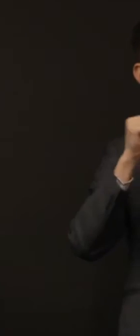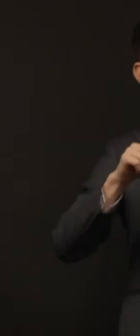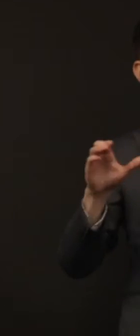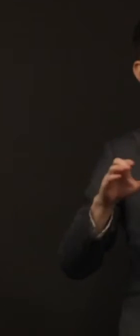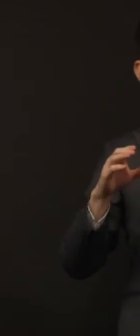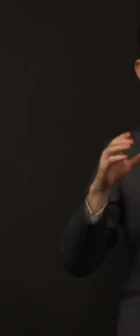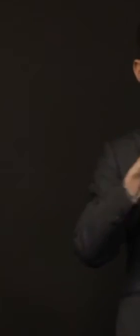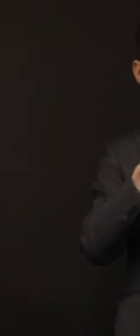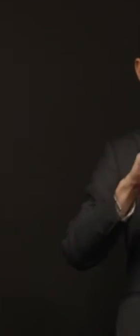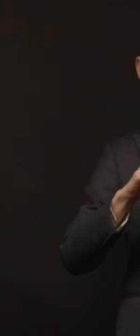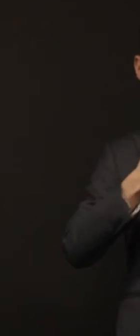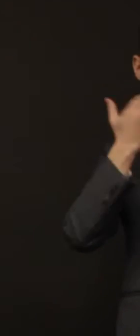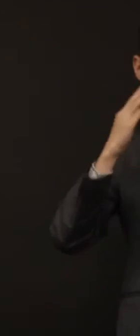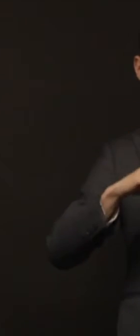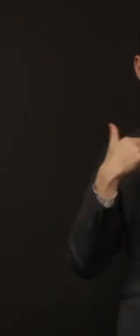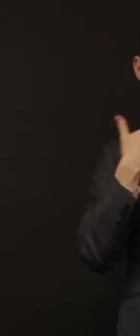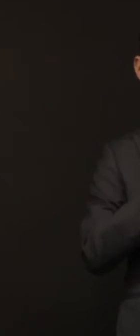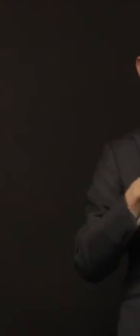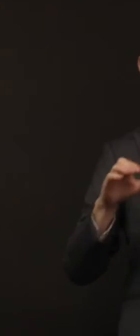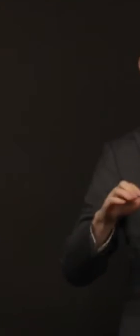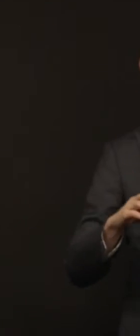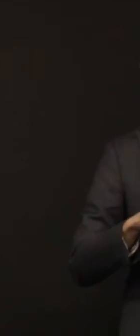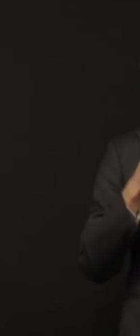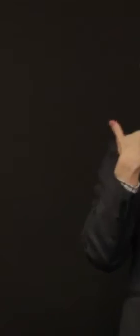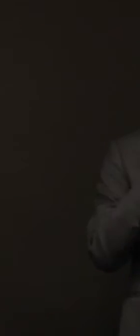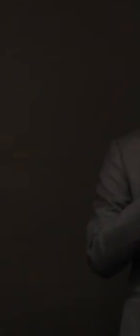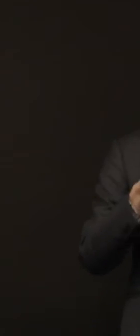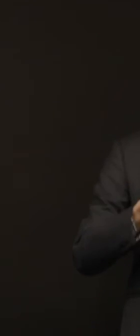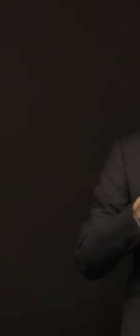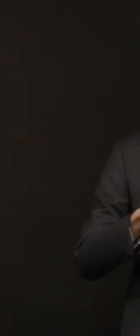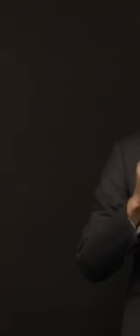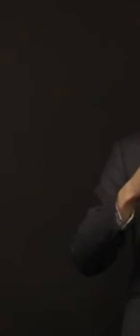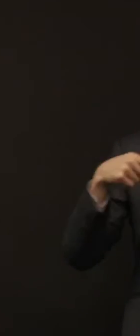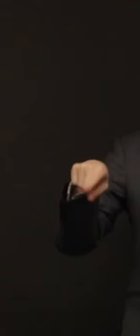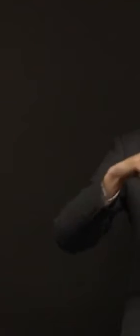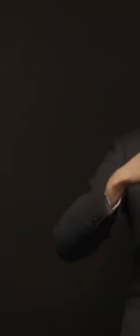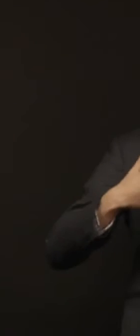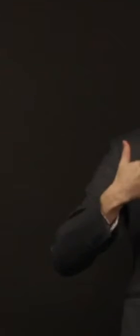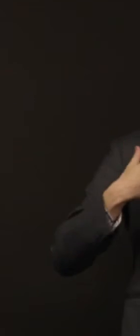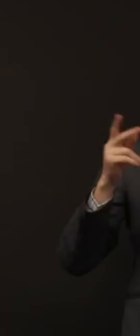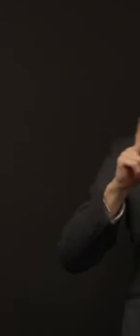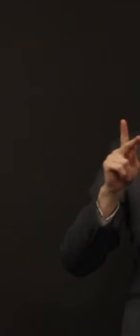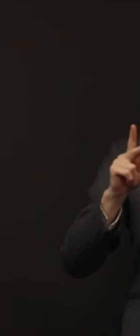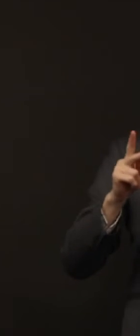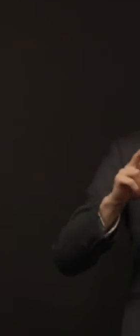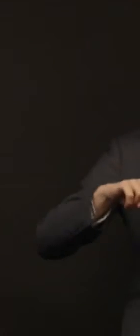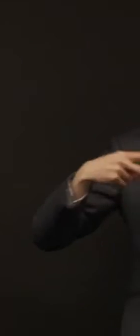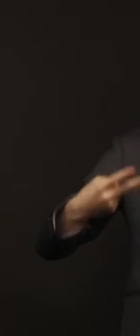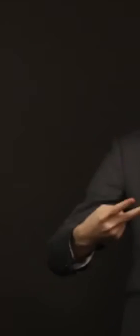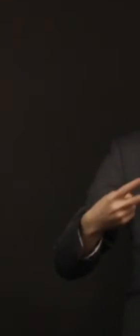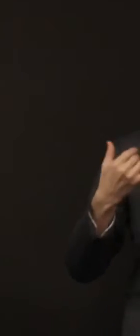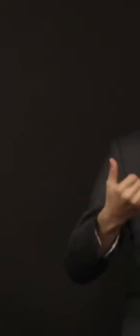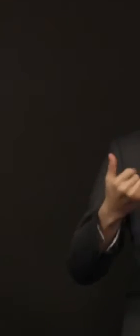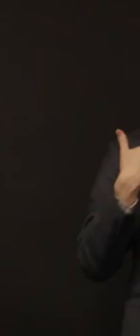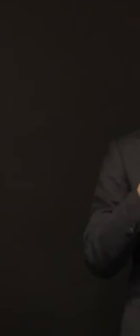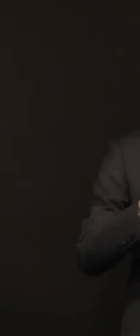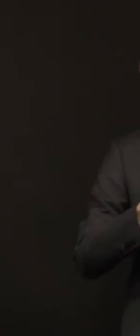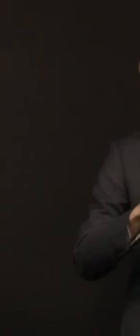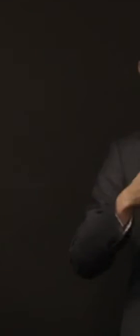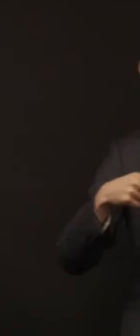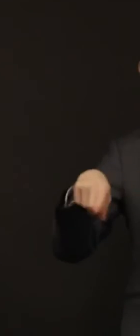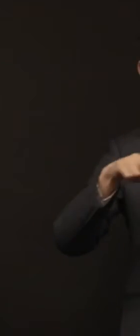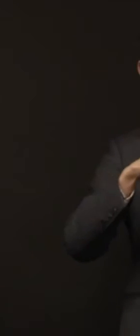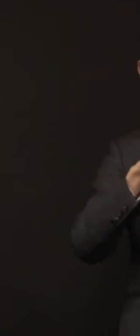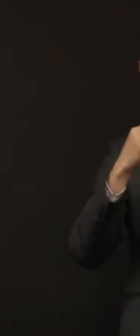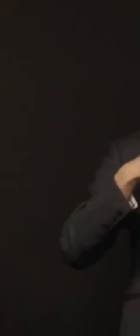did. And so we are learning from young people. The tables are turning in a way that we should be. My great